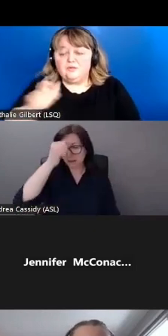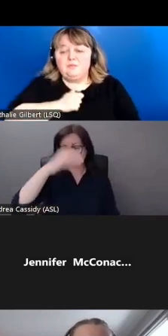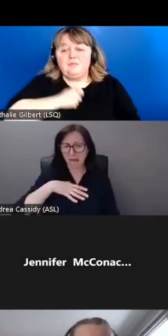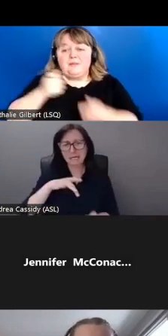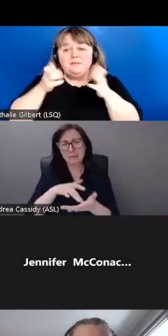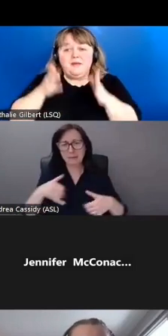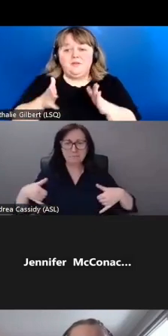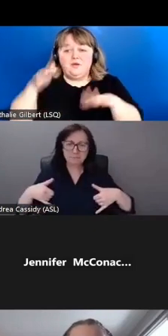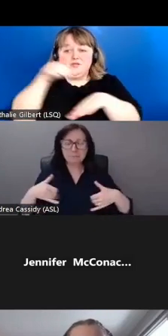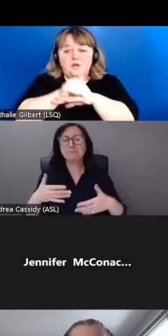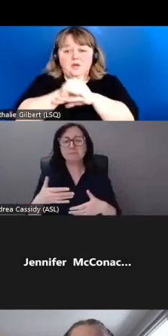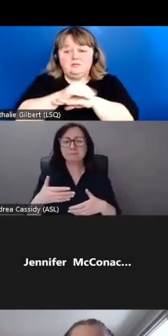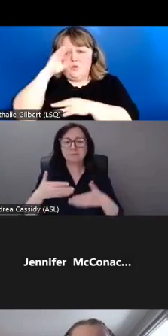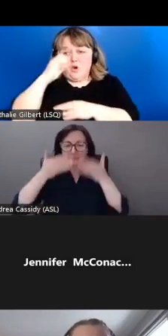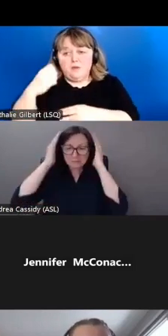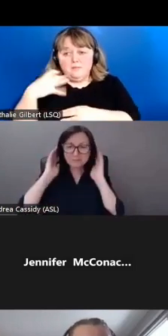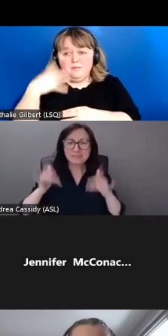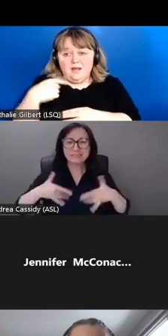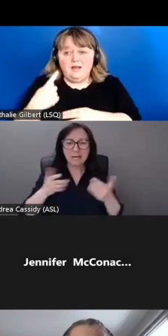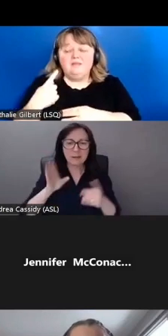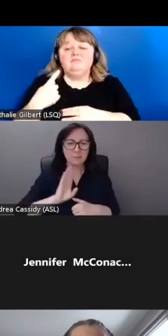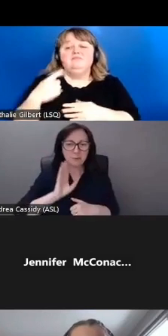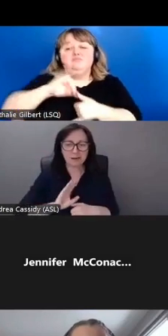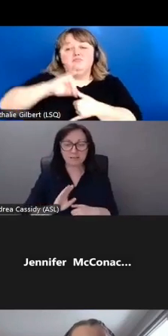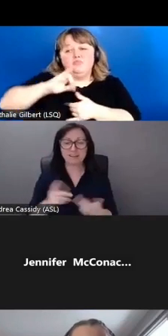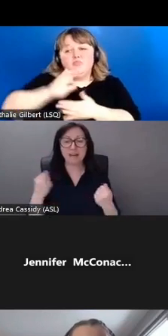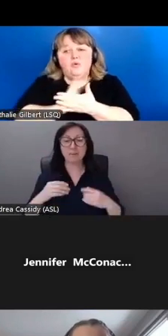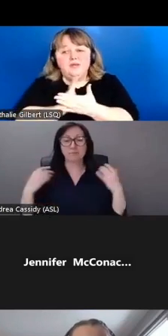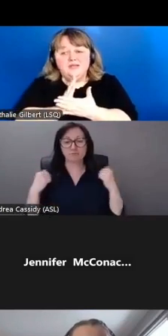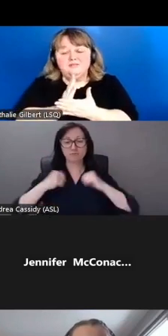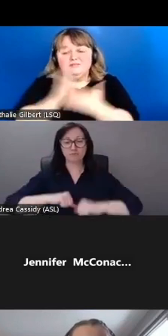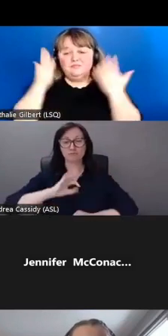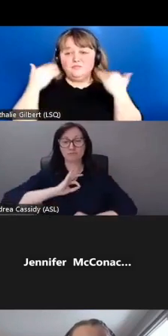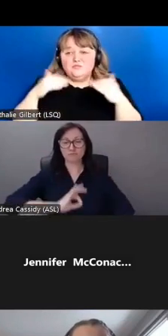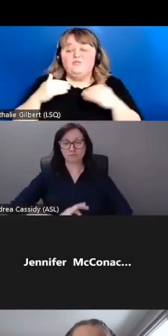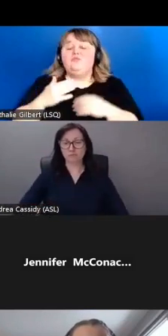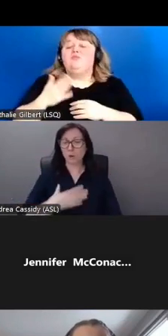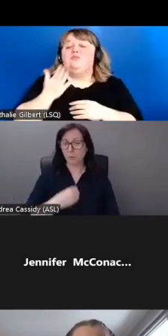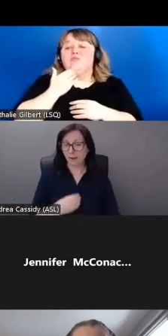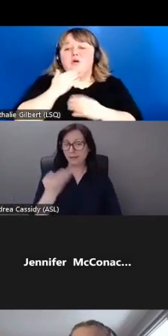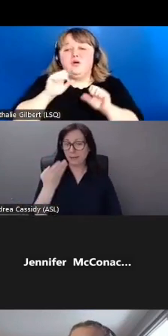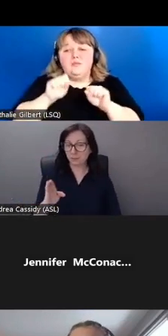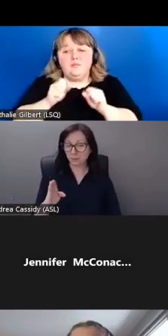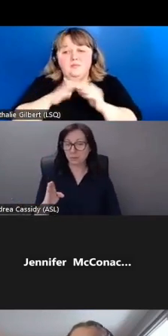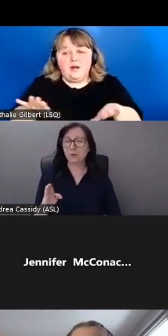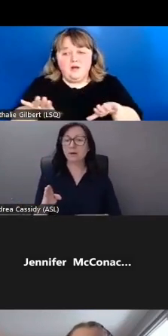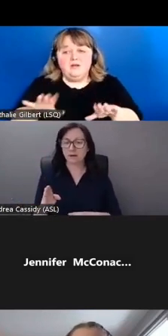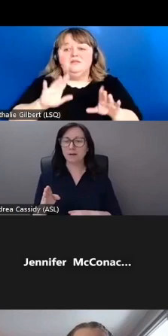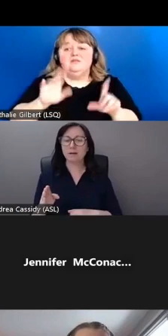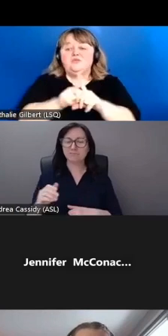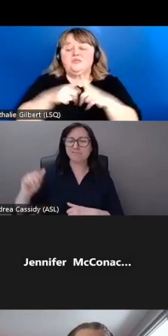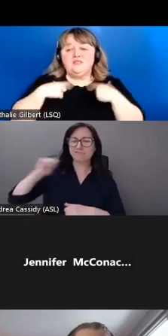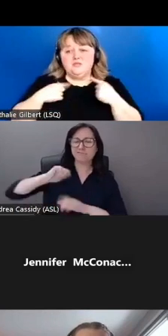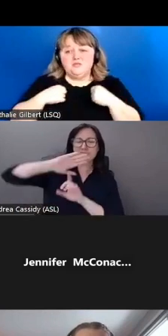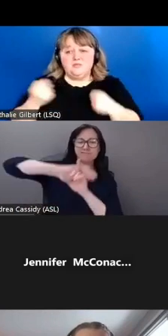with light brown hair. I am wearing a white and blue dress shirt and am seated in front of a neutral